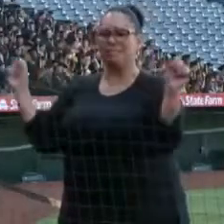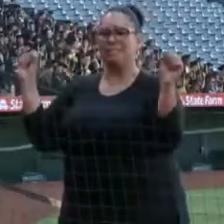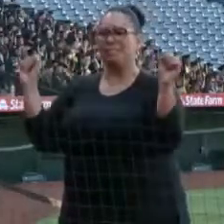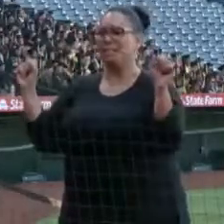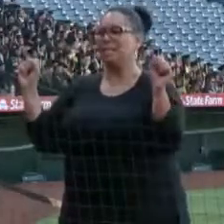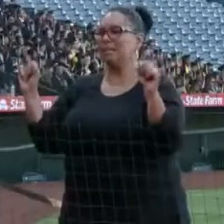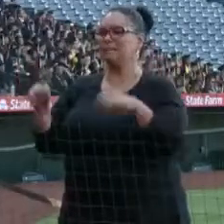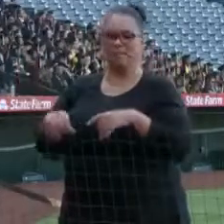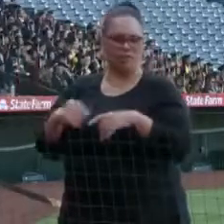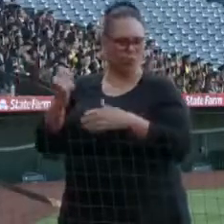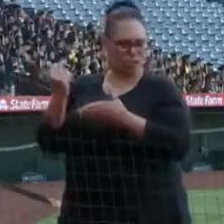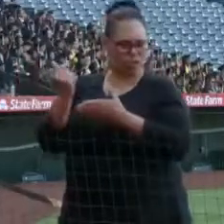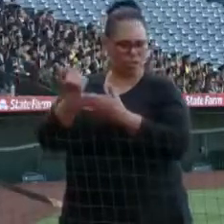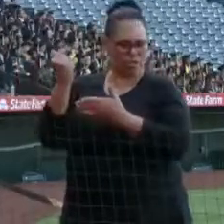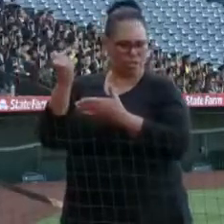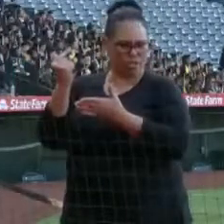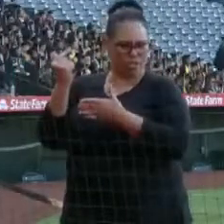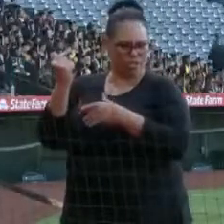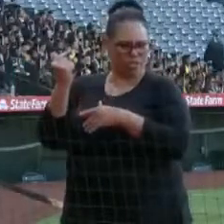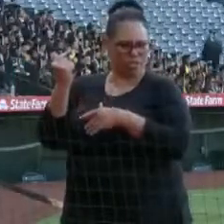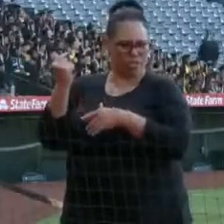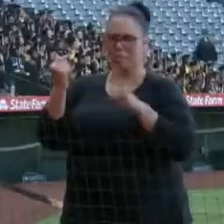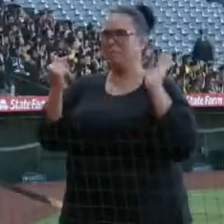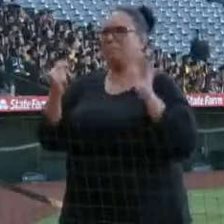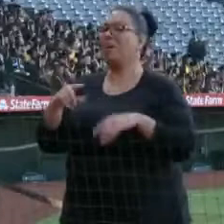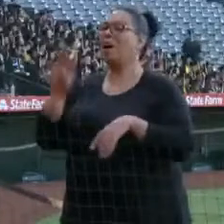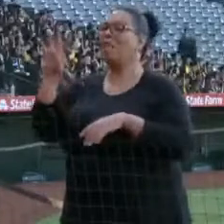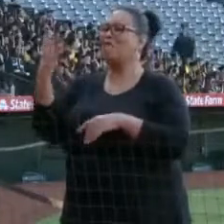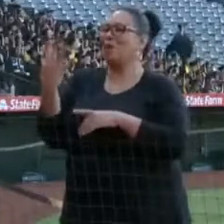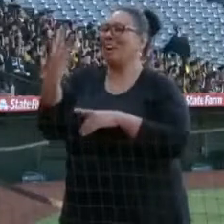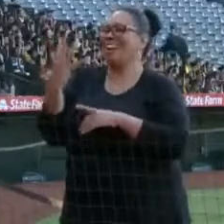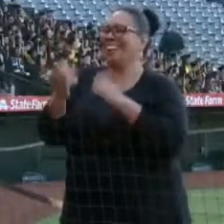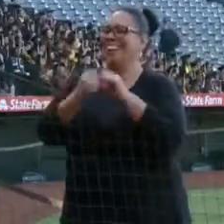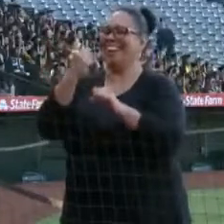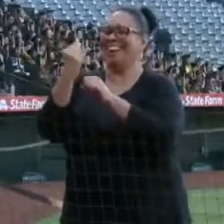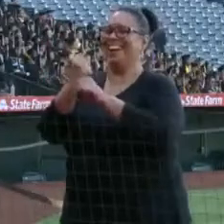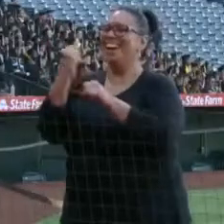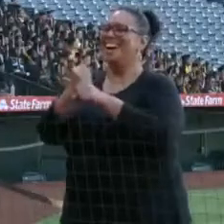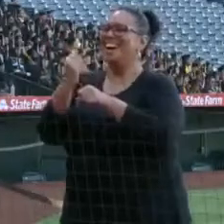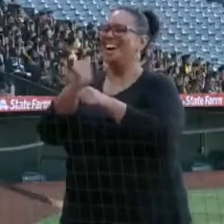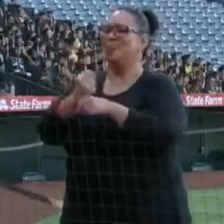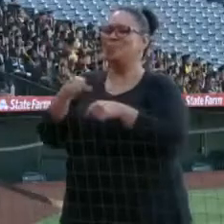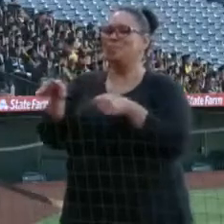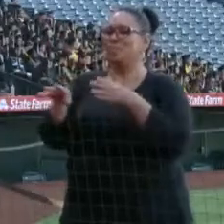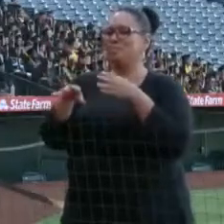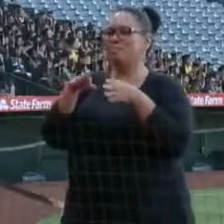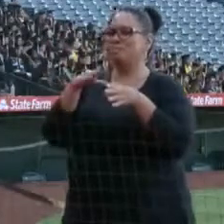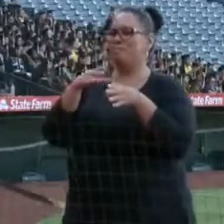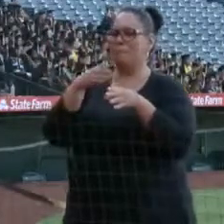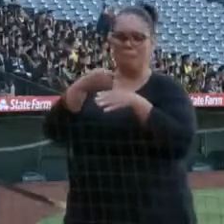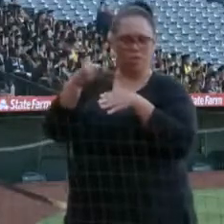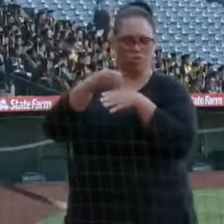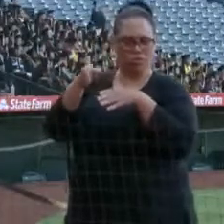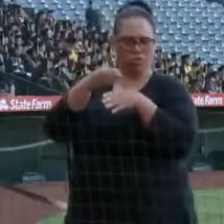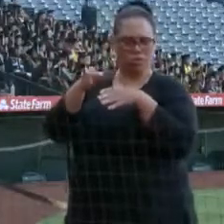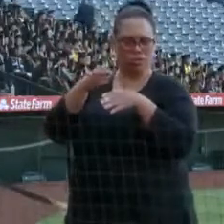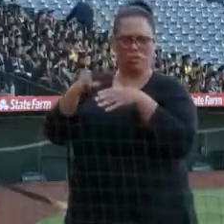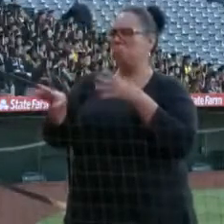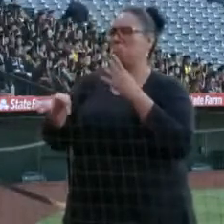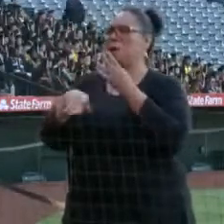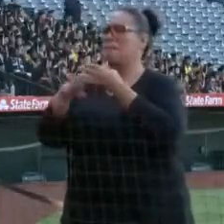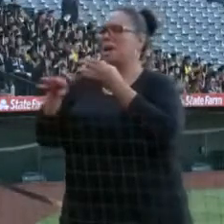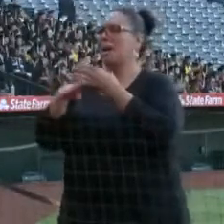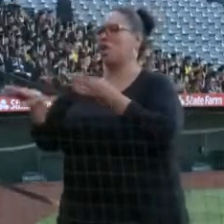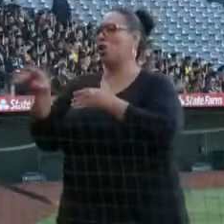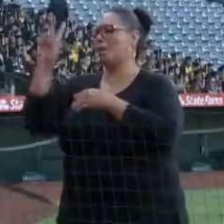is a fourth-year sociology major who is also minoring in political science. He's hoping to earn a master's degree in